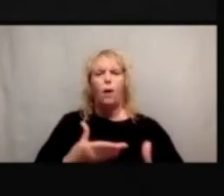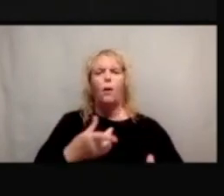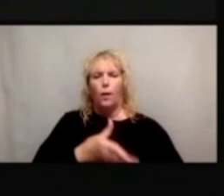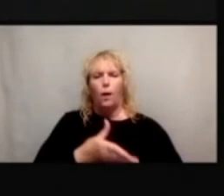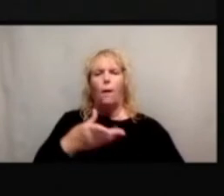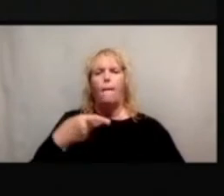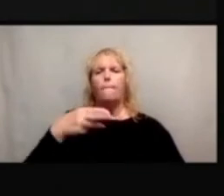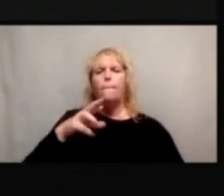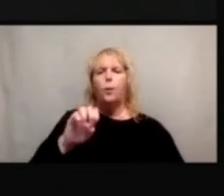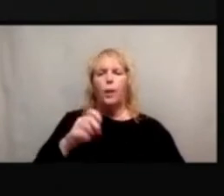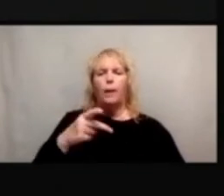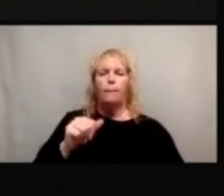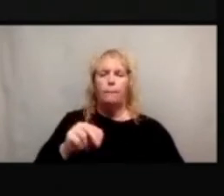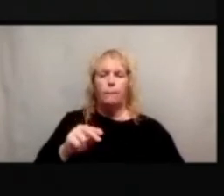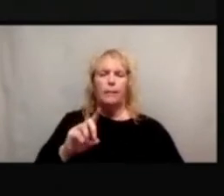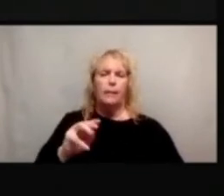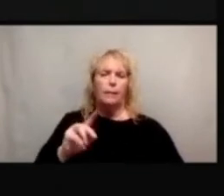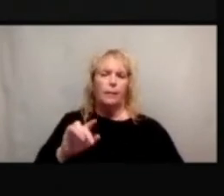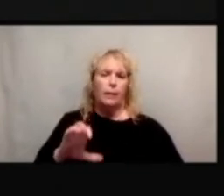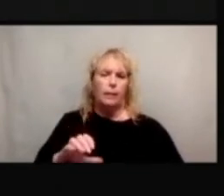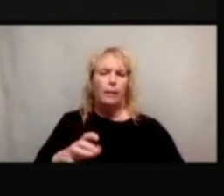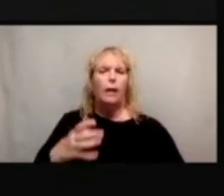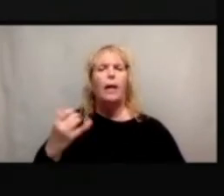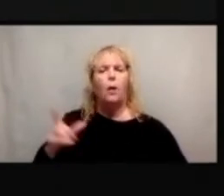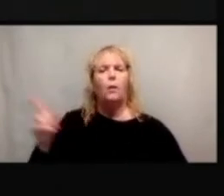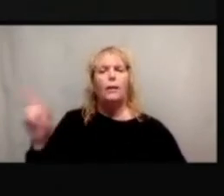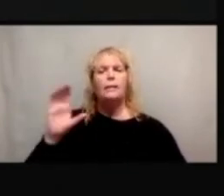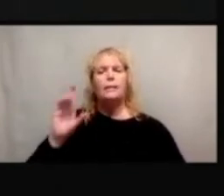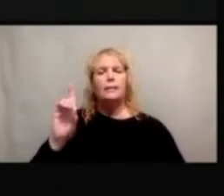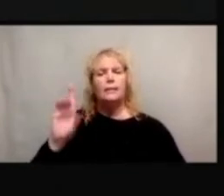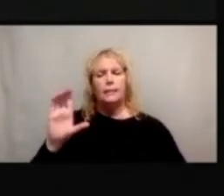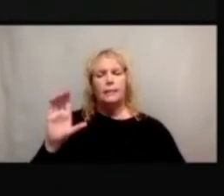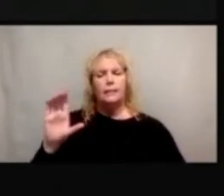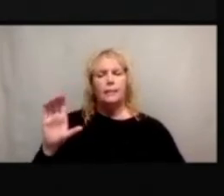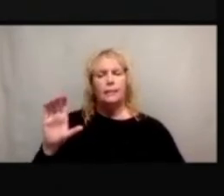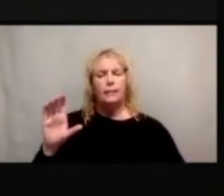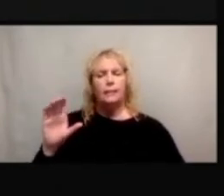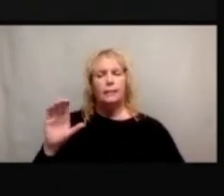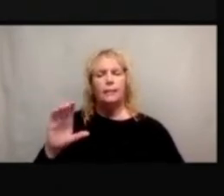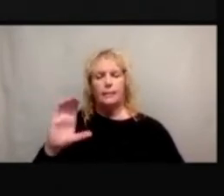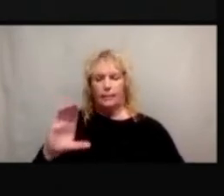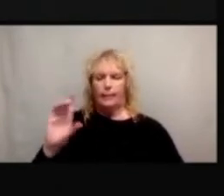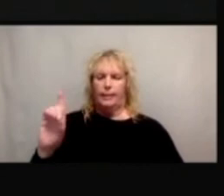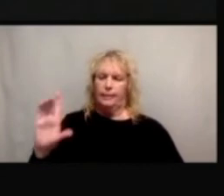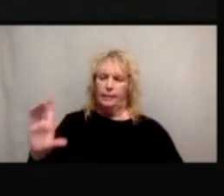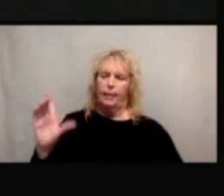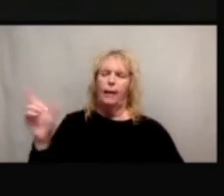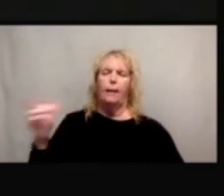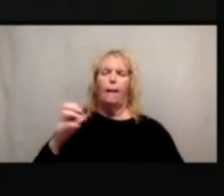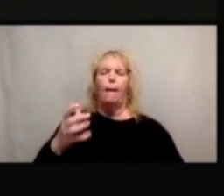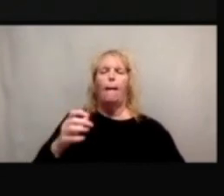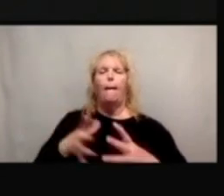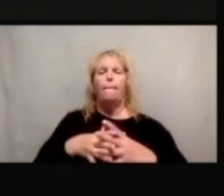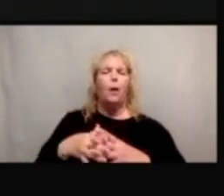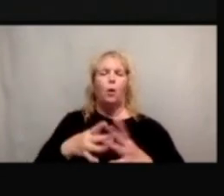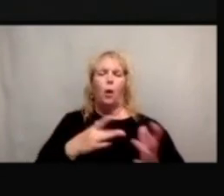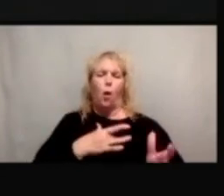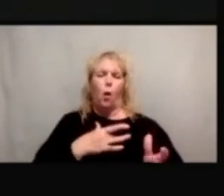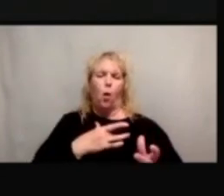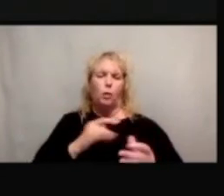that were fairly consistent. So CDC, the American Heart Association,